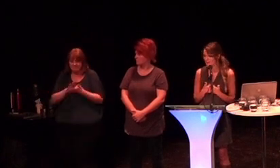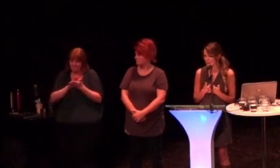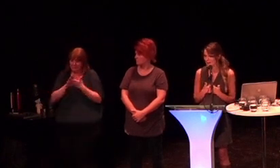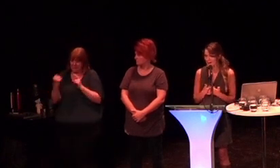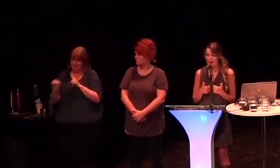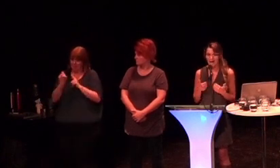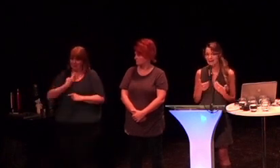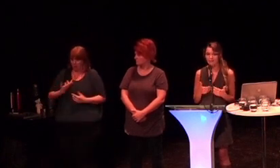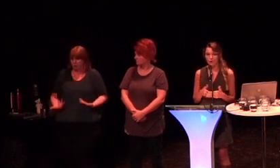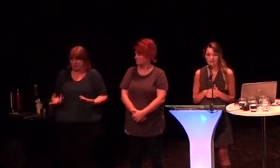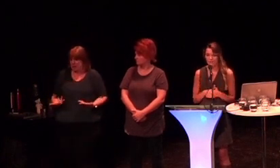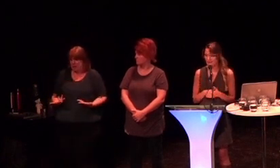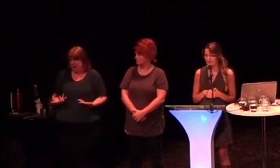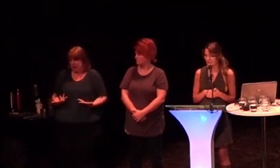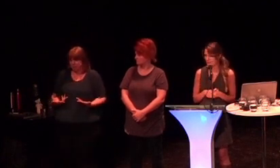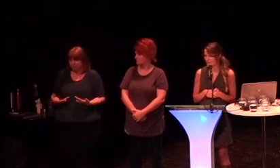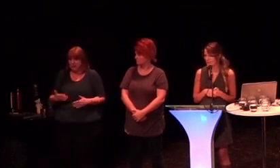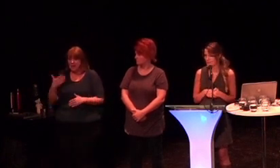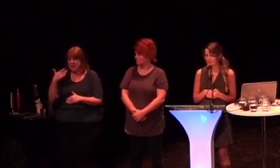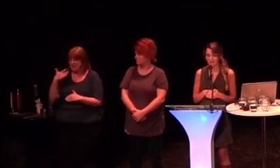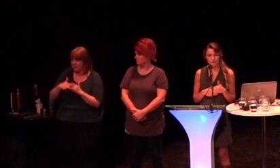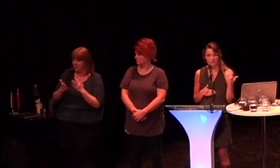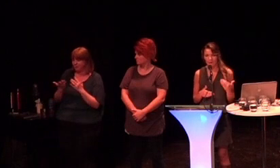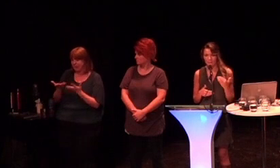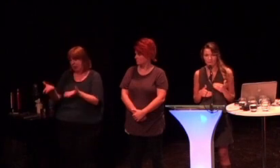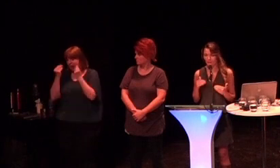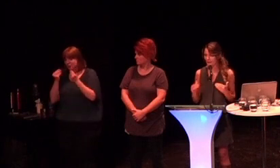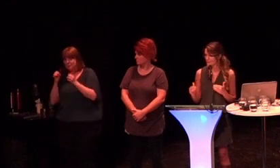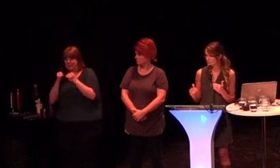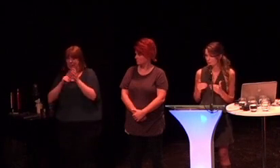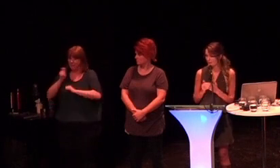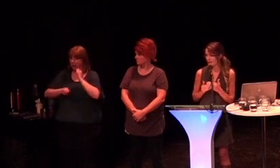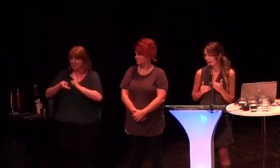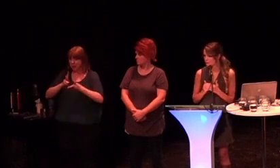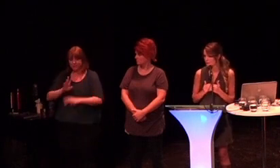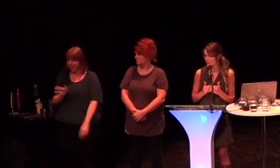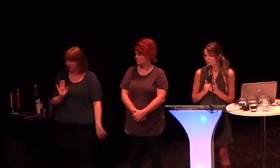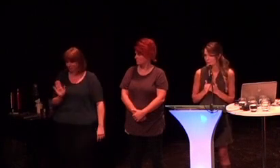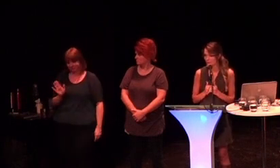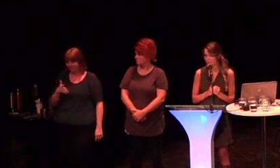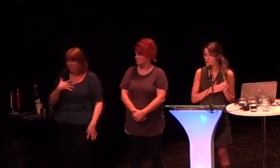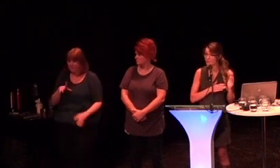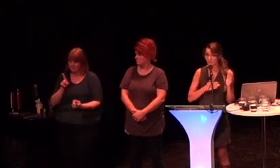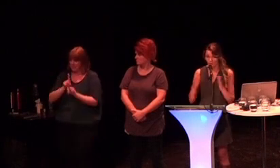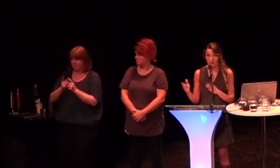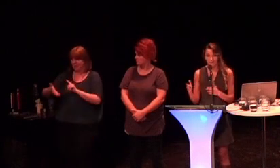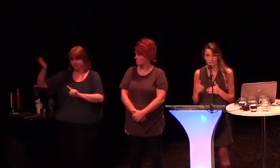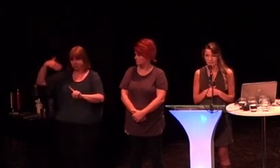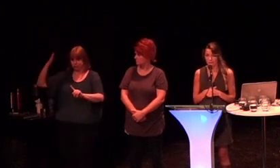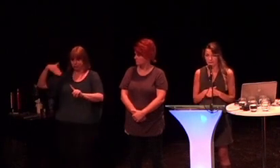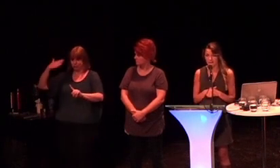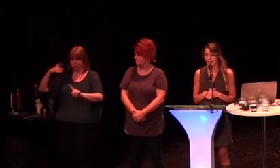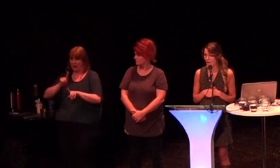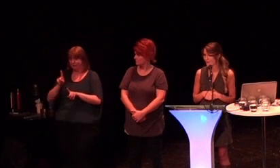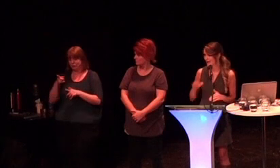I am today. I never got into BSL to become an interpreter. If you had met me right up until the point I joined an interpreting course, which was long after